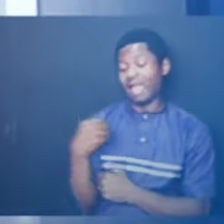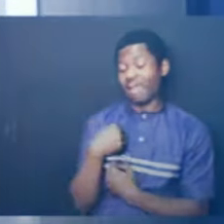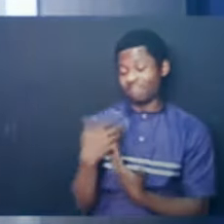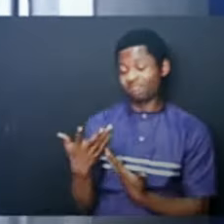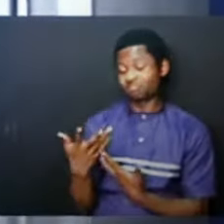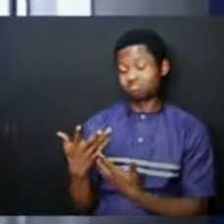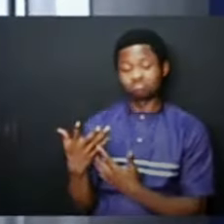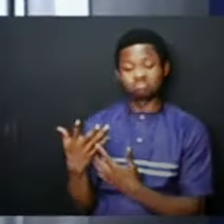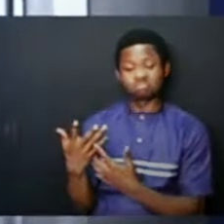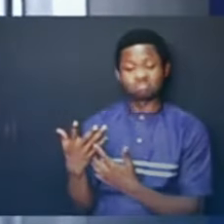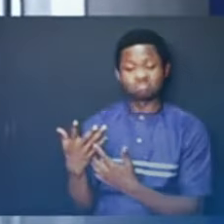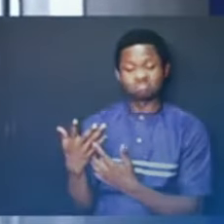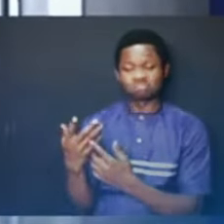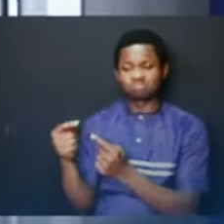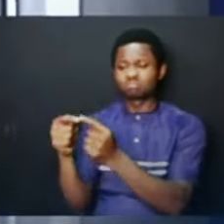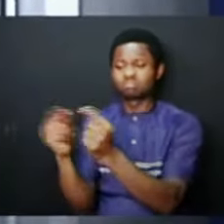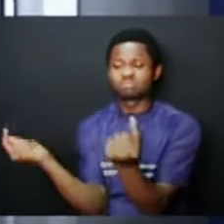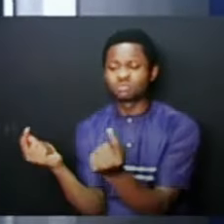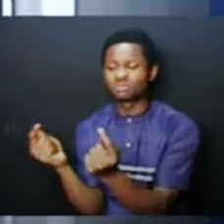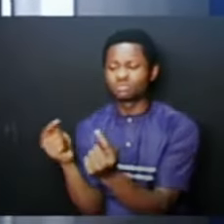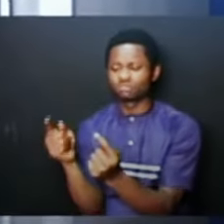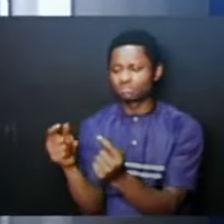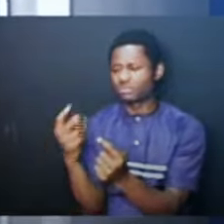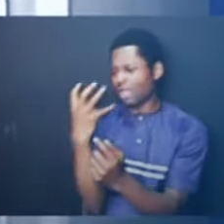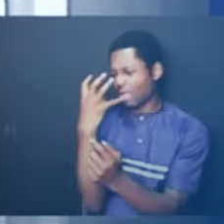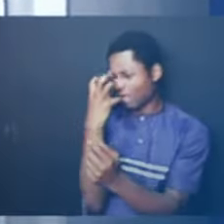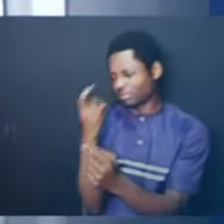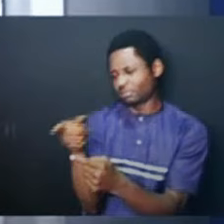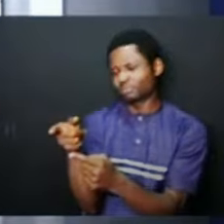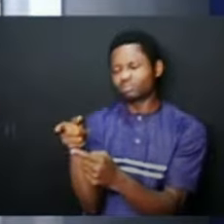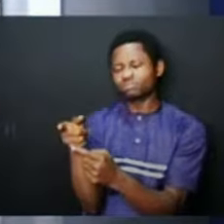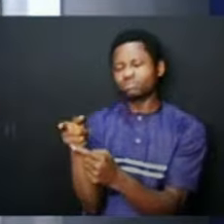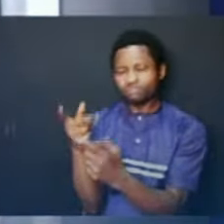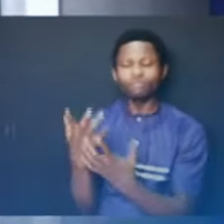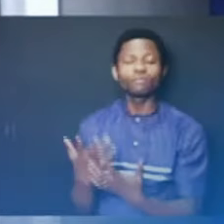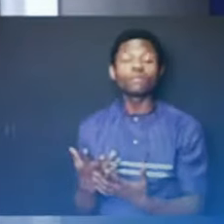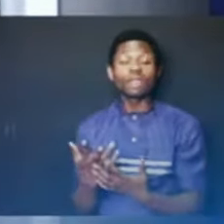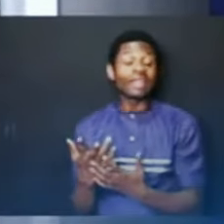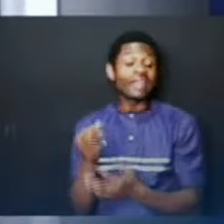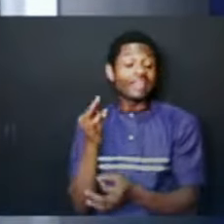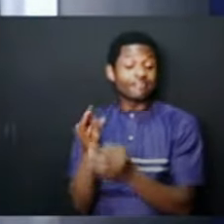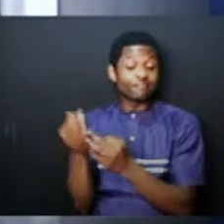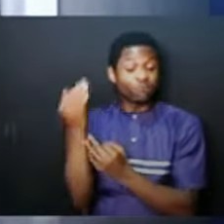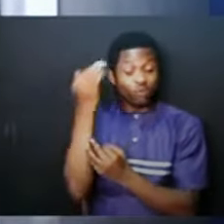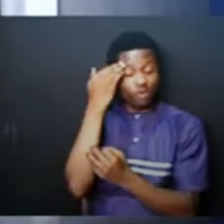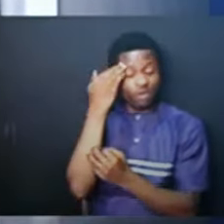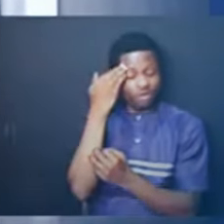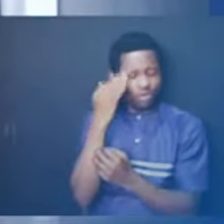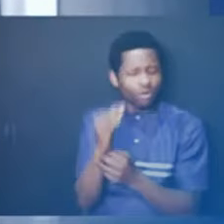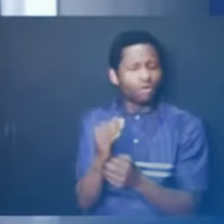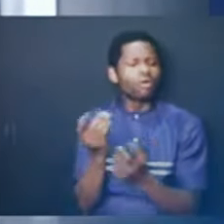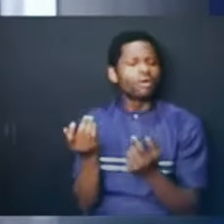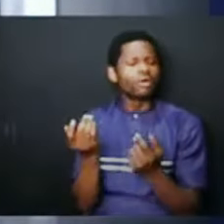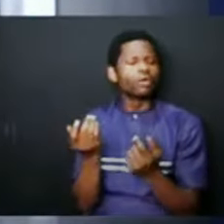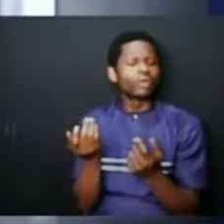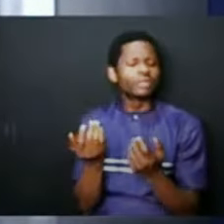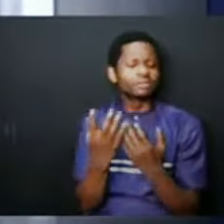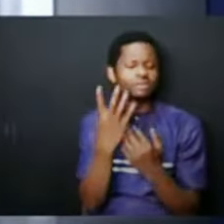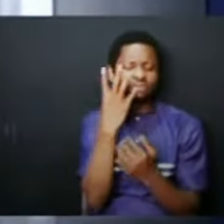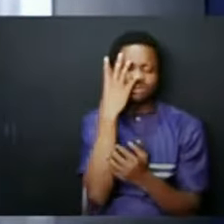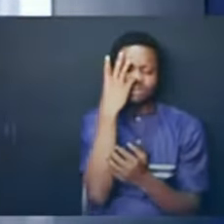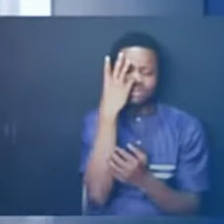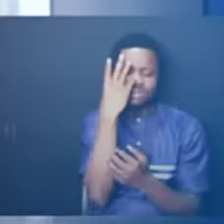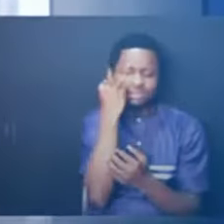If you do not take care, when you just wake up from bed, that will be the first story of the day that